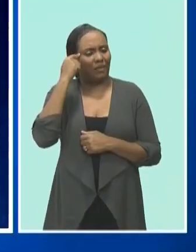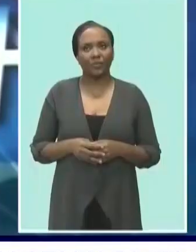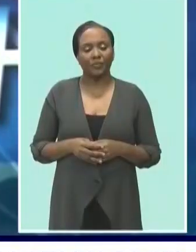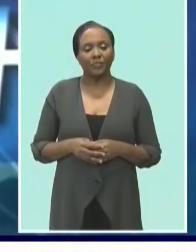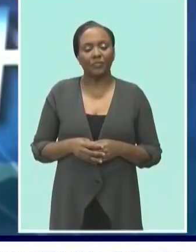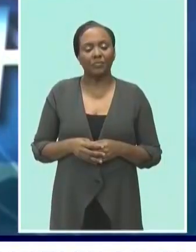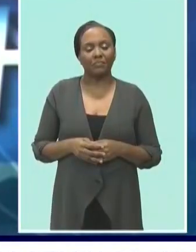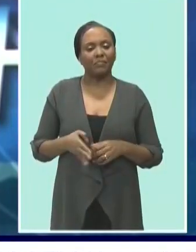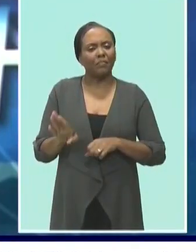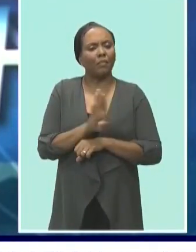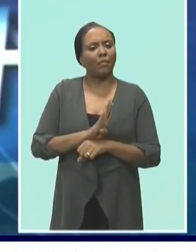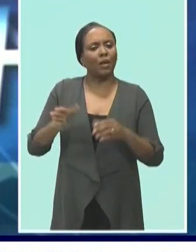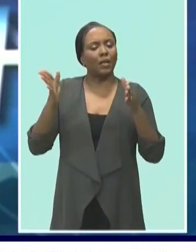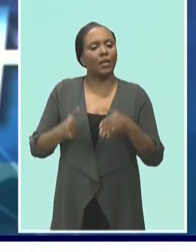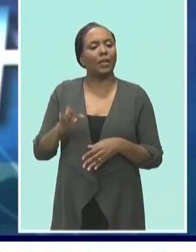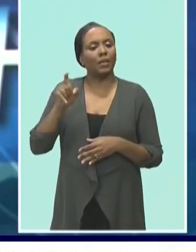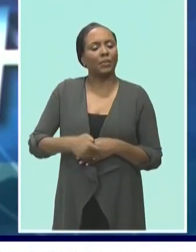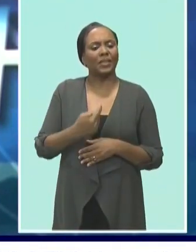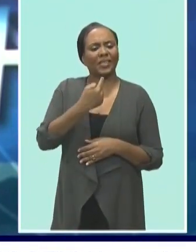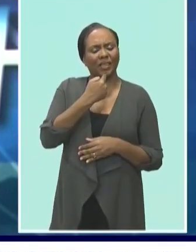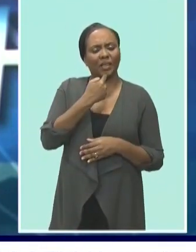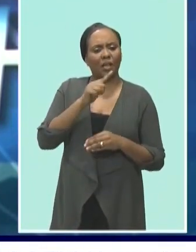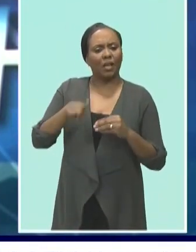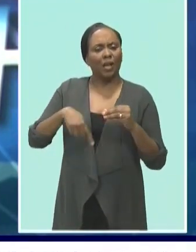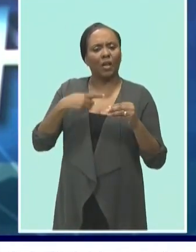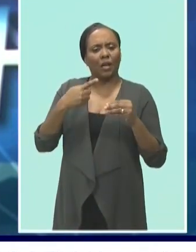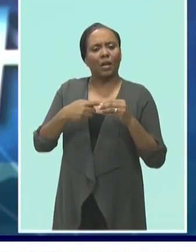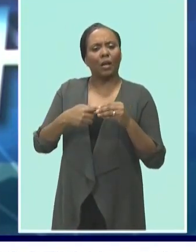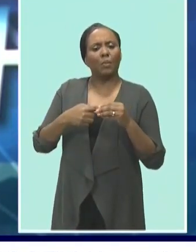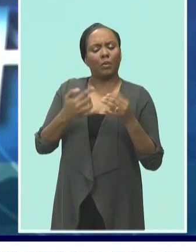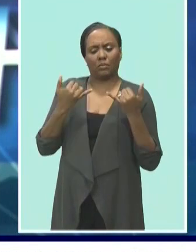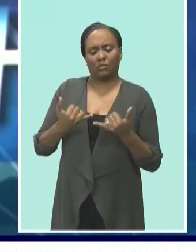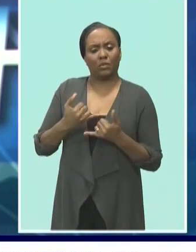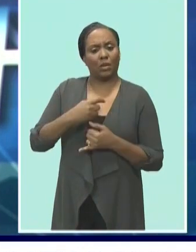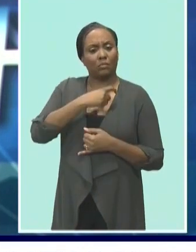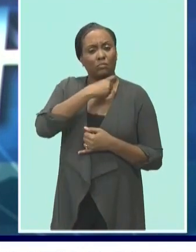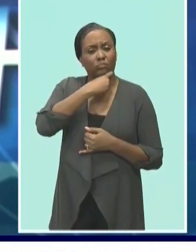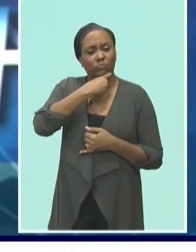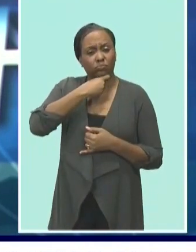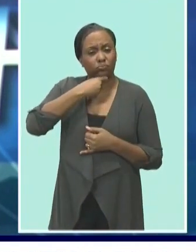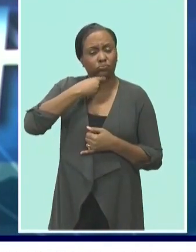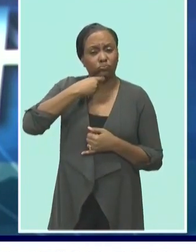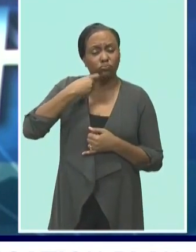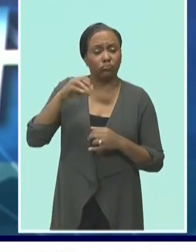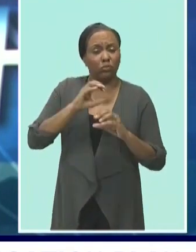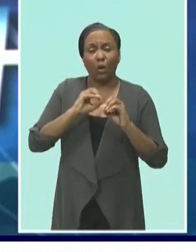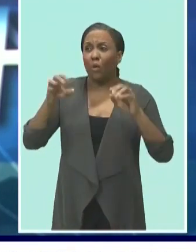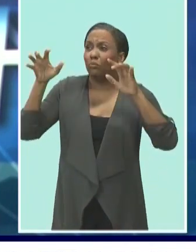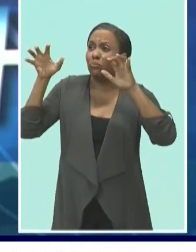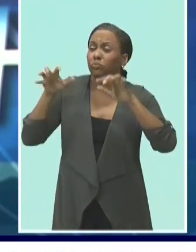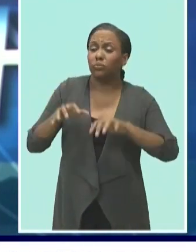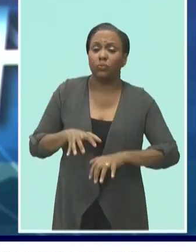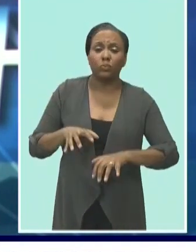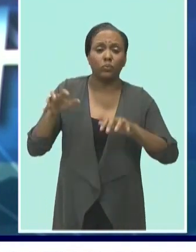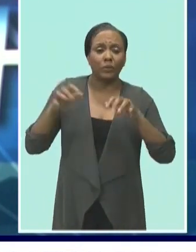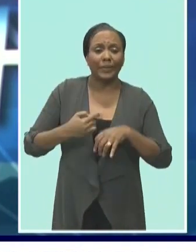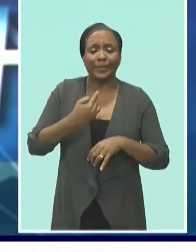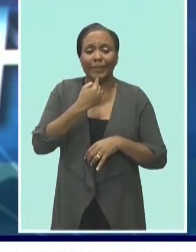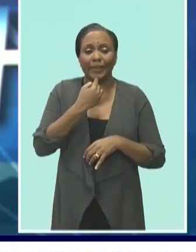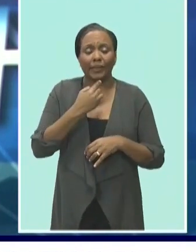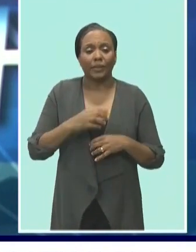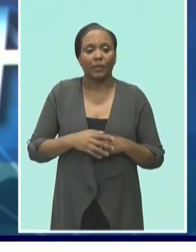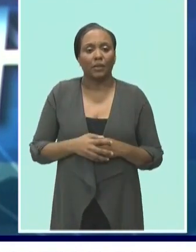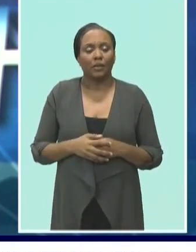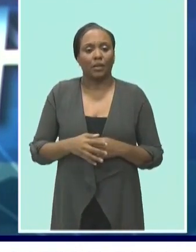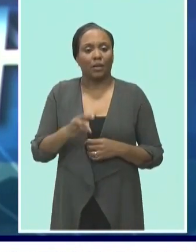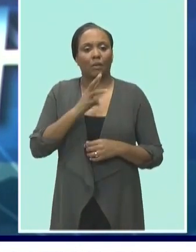sense. Barbadians need to take the current drought seriously. I sat down with Minister of Energy and Water Resources Wilfred Abrams